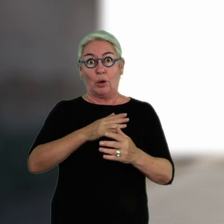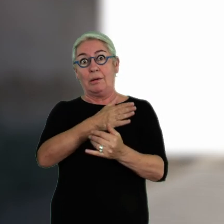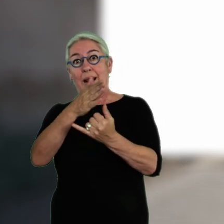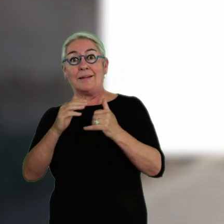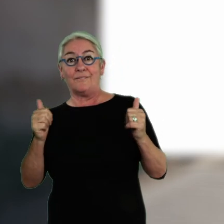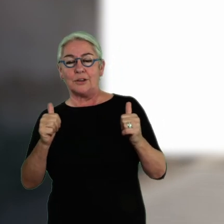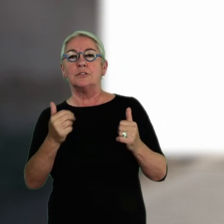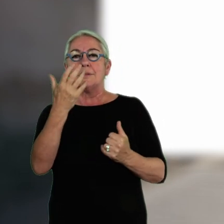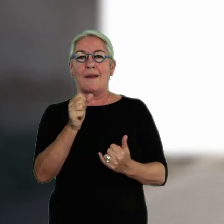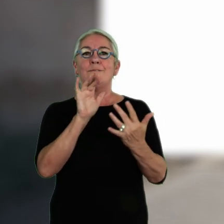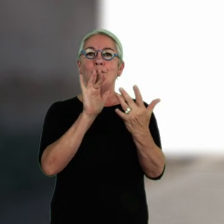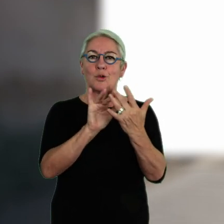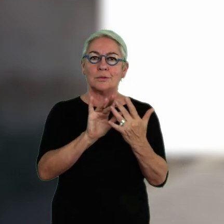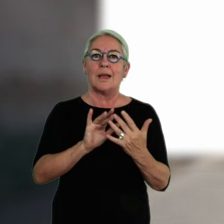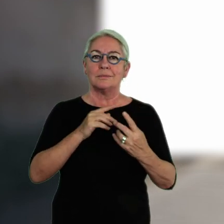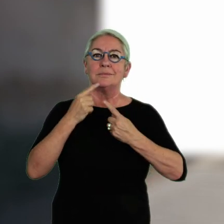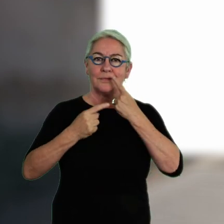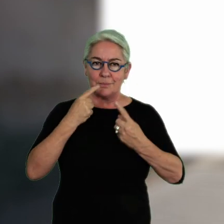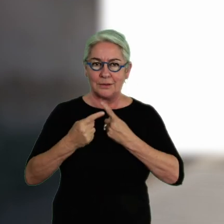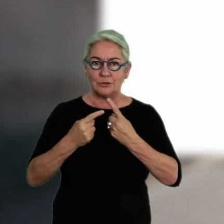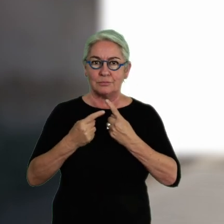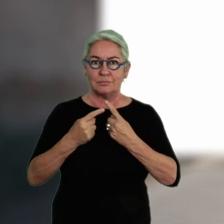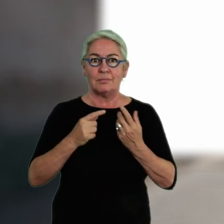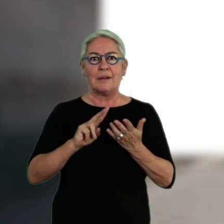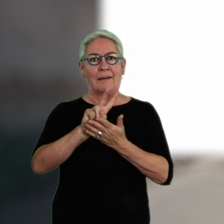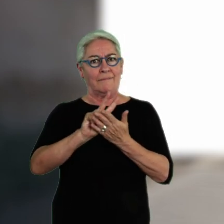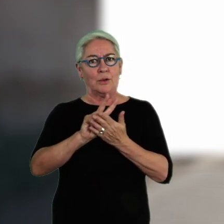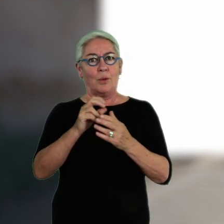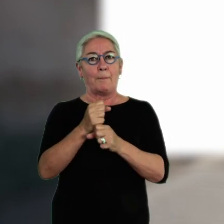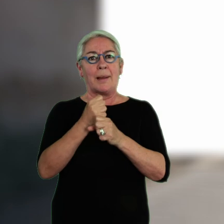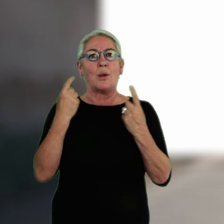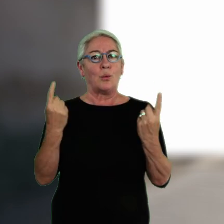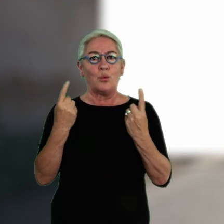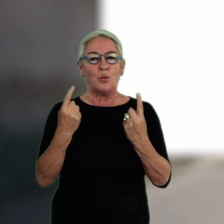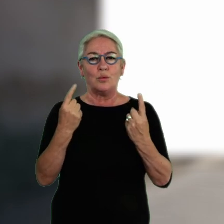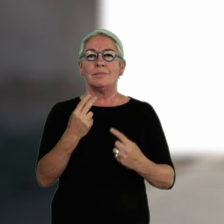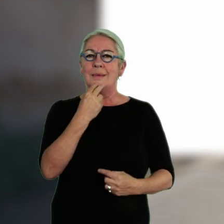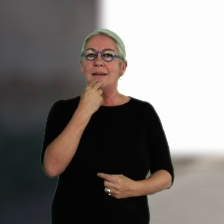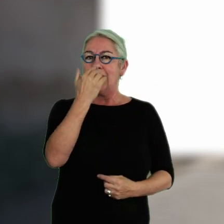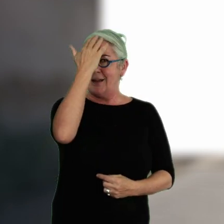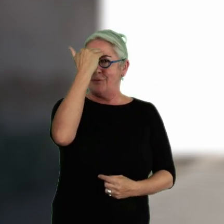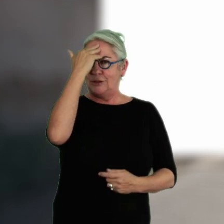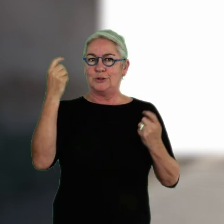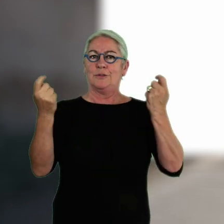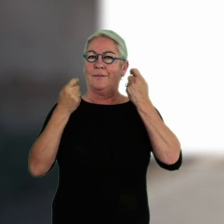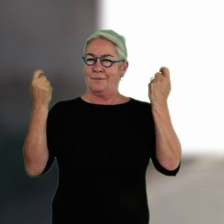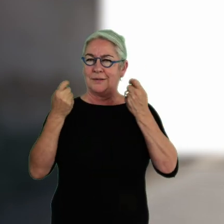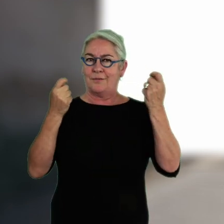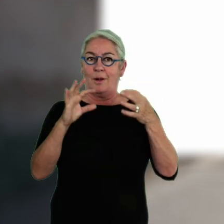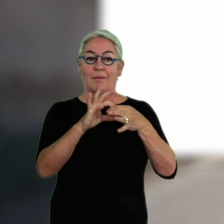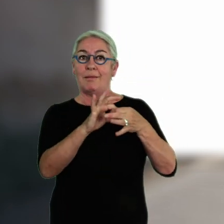videos have been made in collaboration with Adelaide Fringe Festival and JFA Purple Orange. They were filmed on Ghana country.